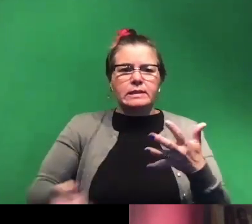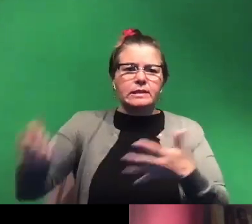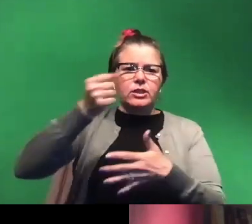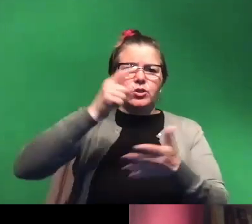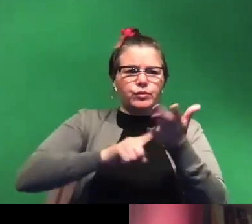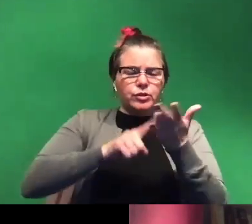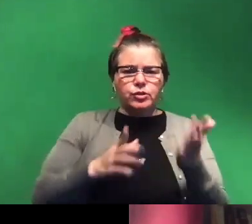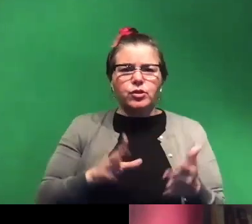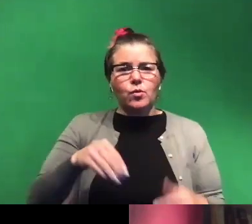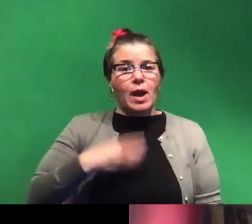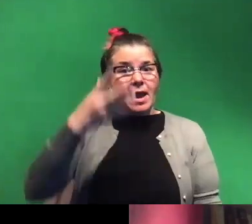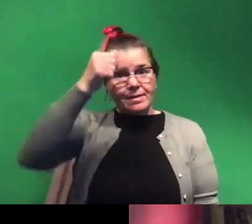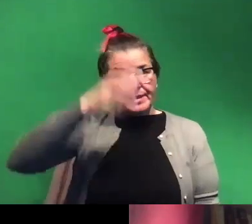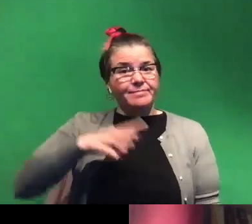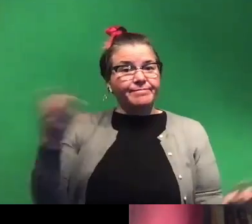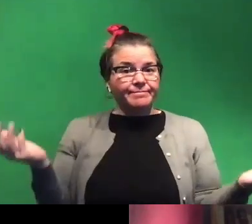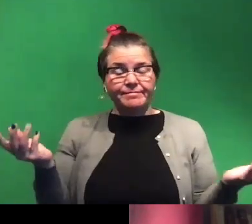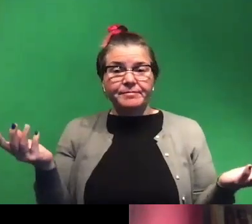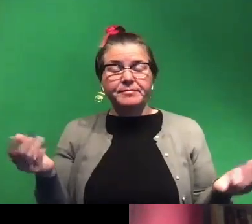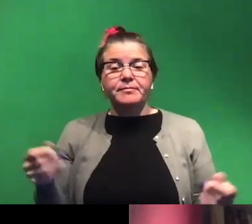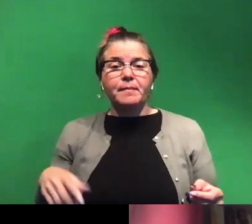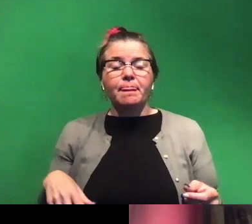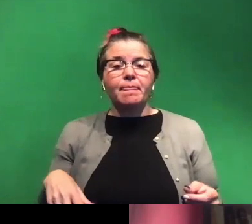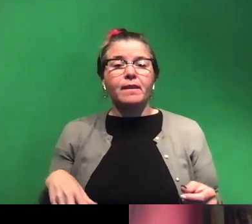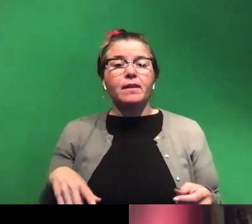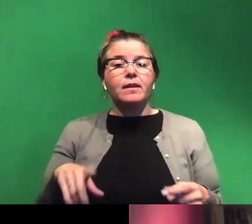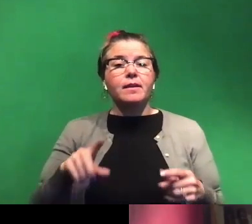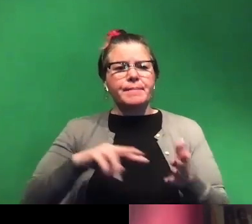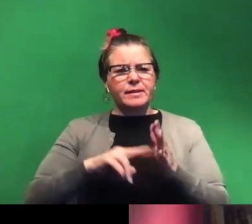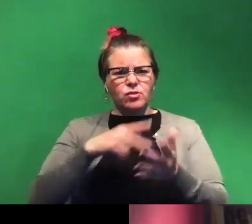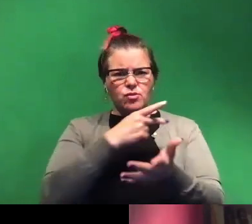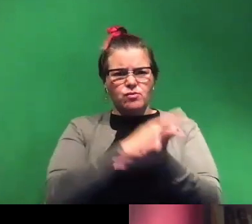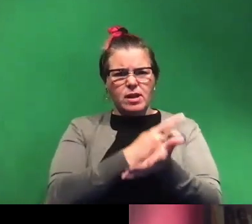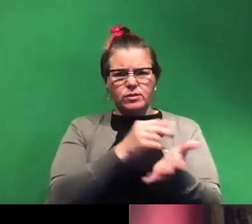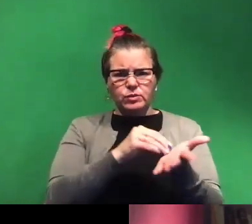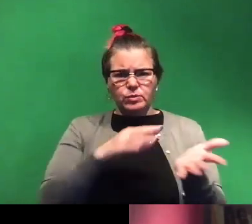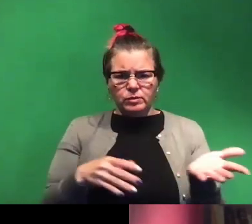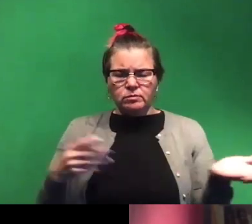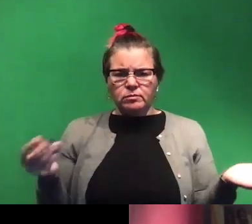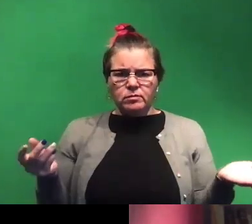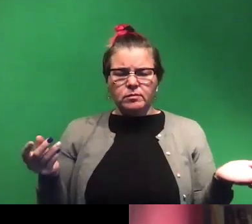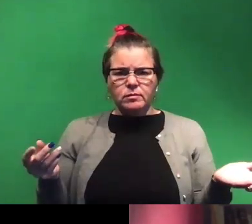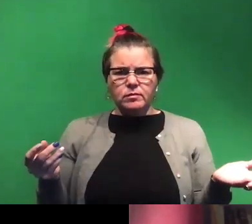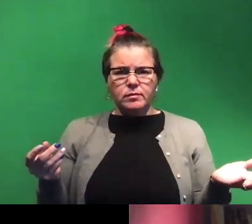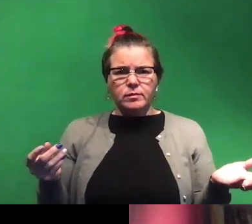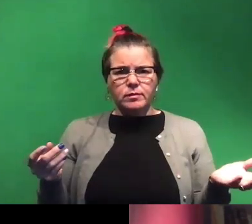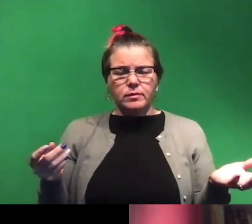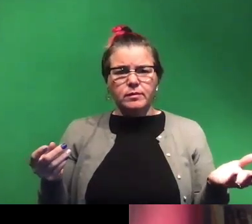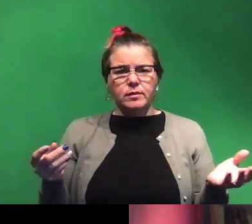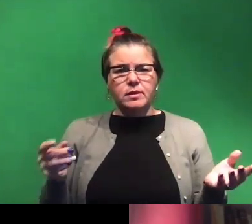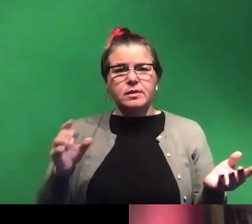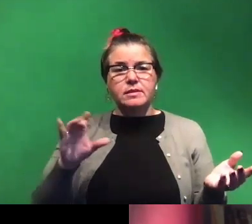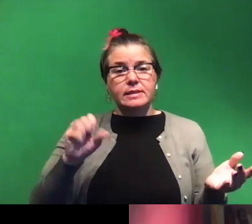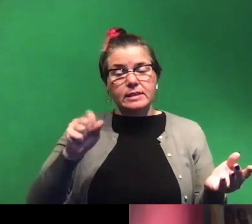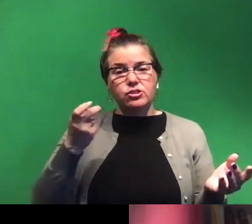all white men. And it seems that when you're a graduate student and you're a cisgender white man,